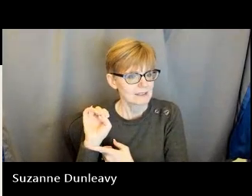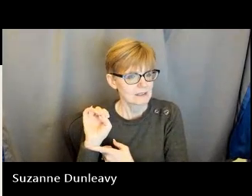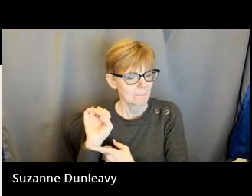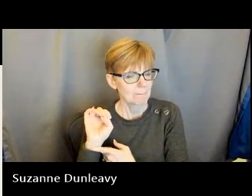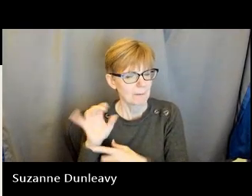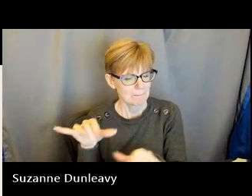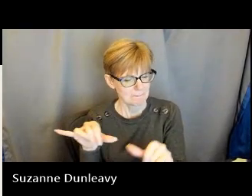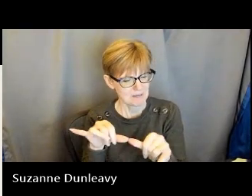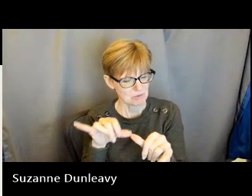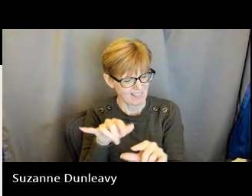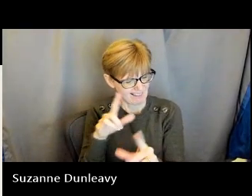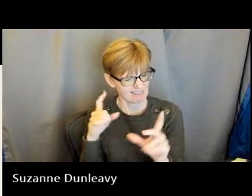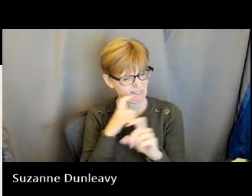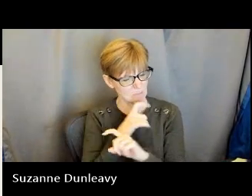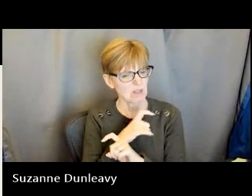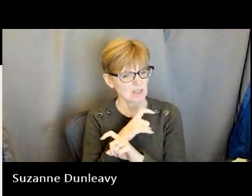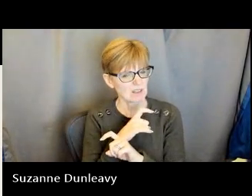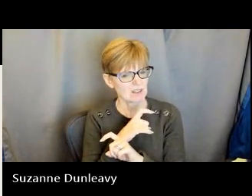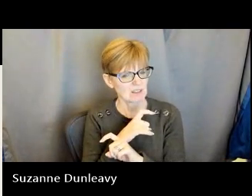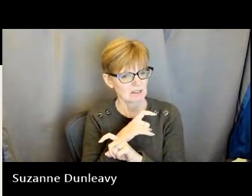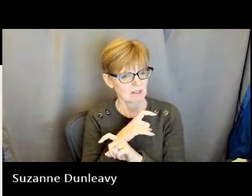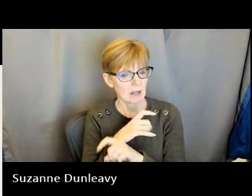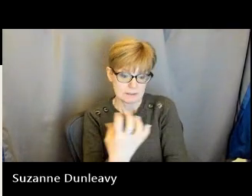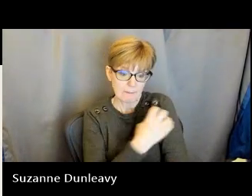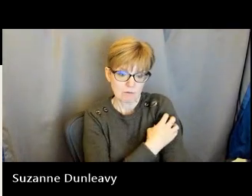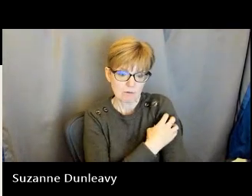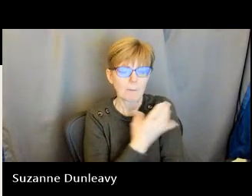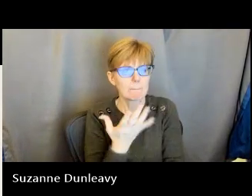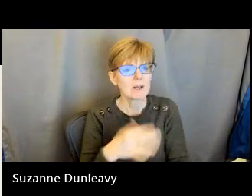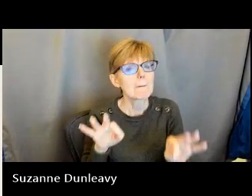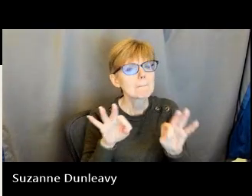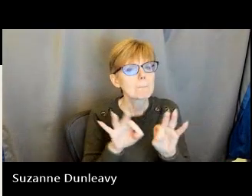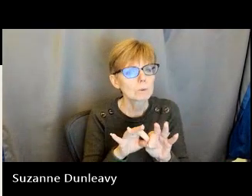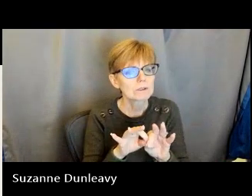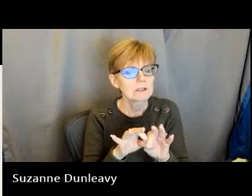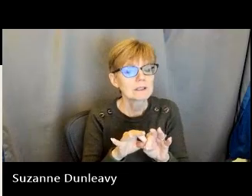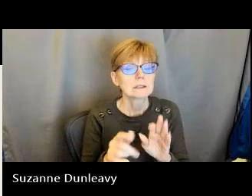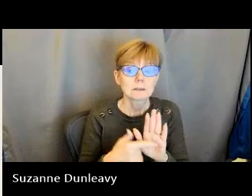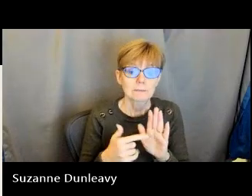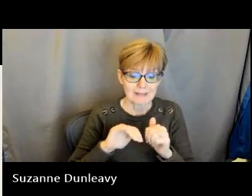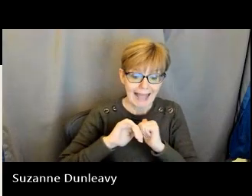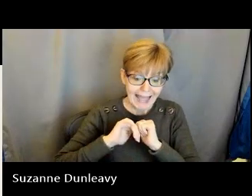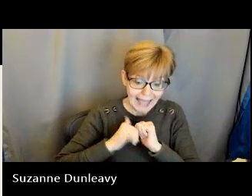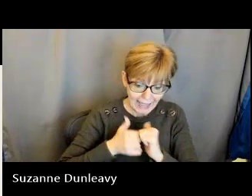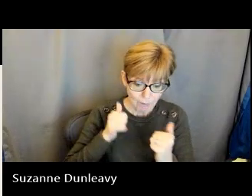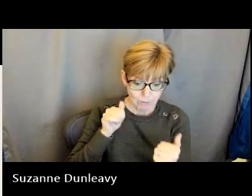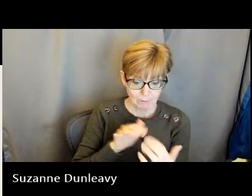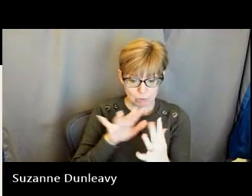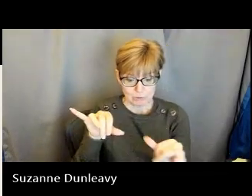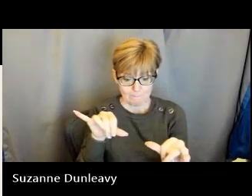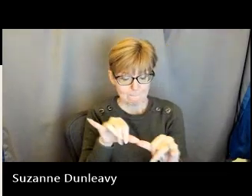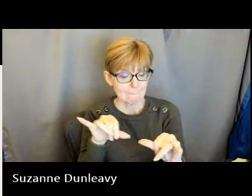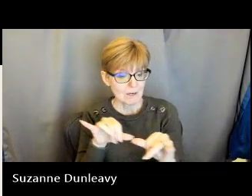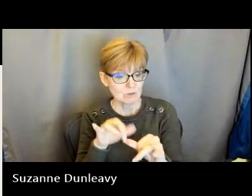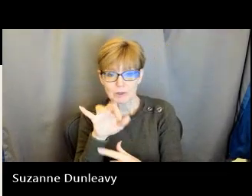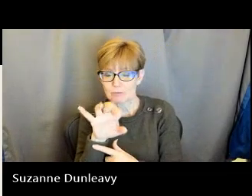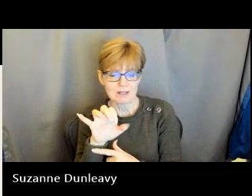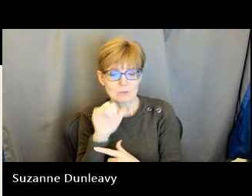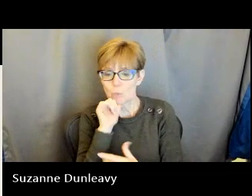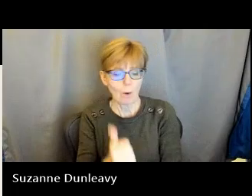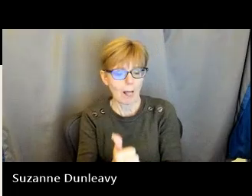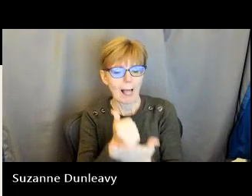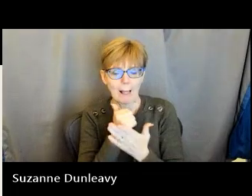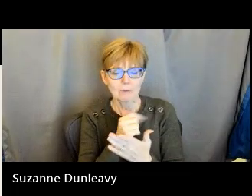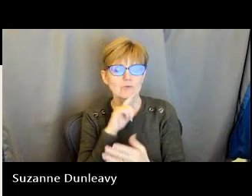and it is powerful, so it is important, but sometimes the way that we're measuring it is actually not helping us to get at what we really want to know.